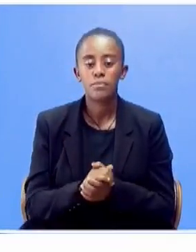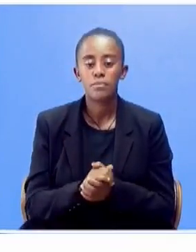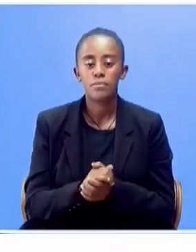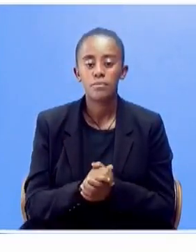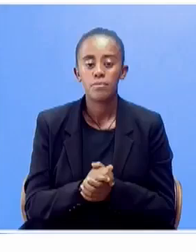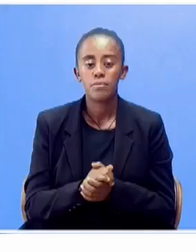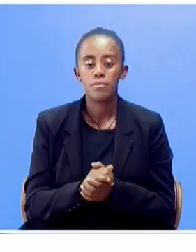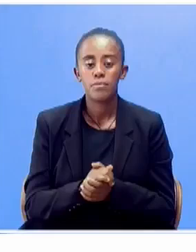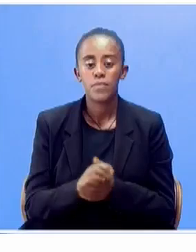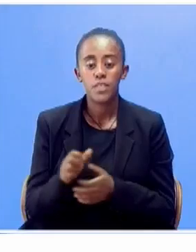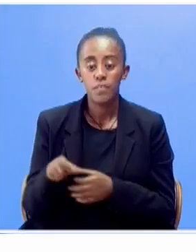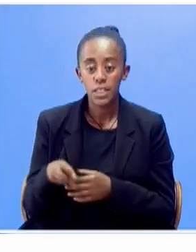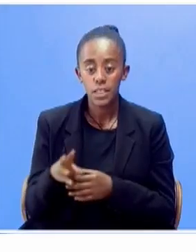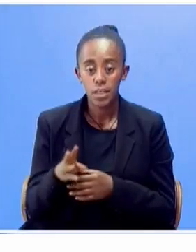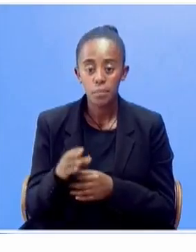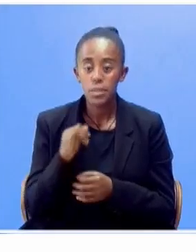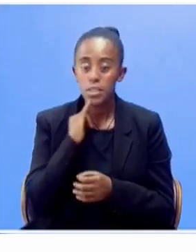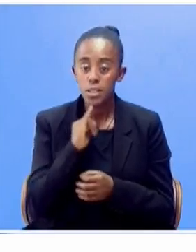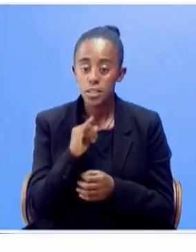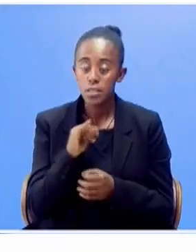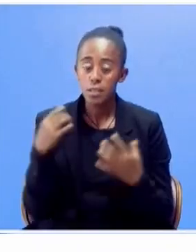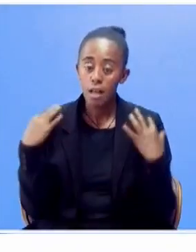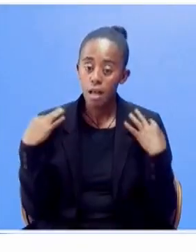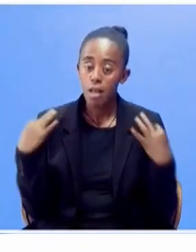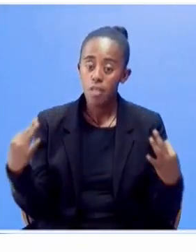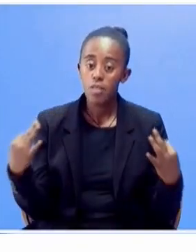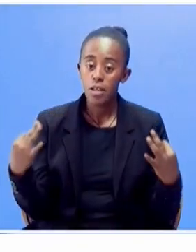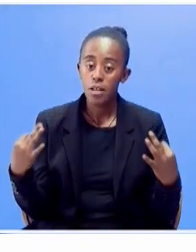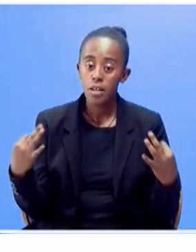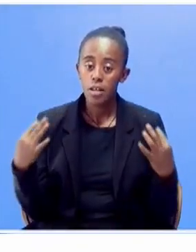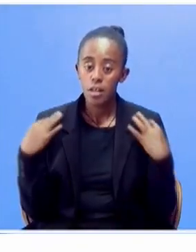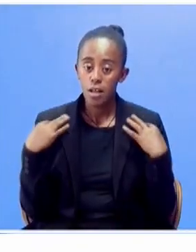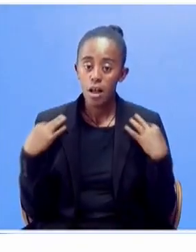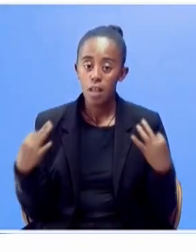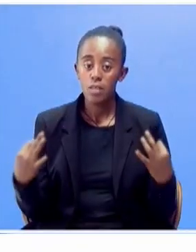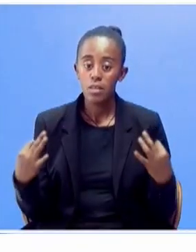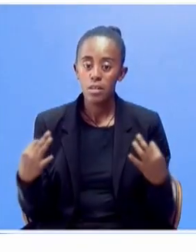is healthy?